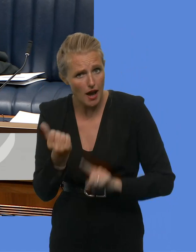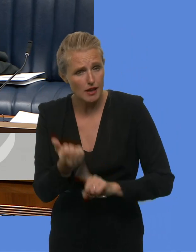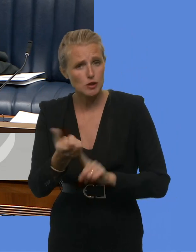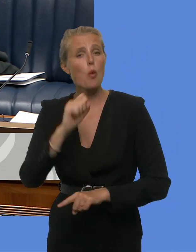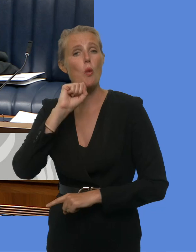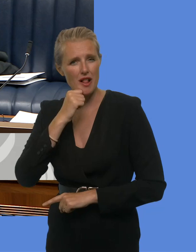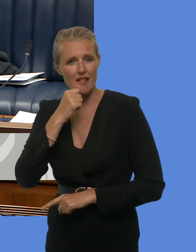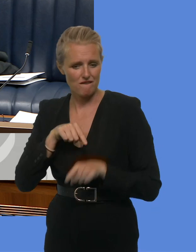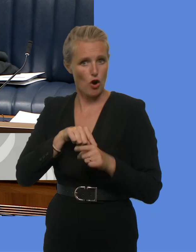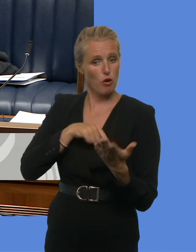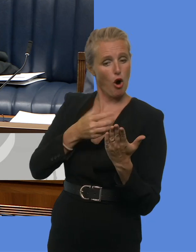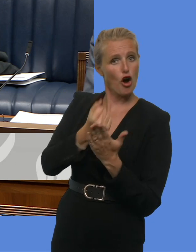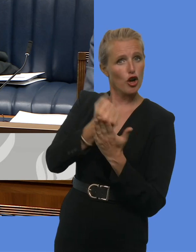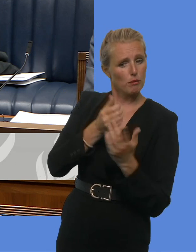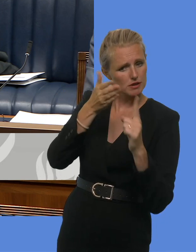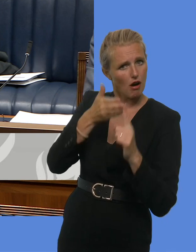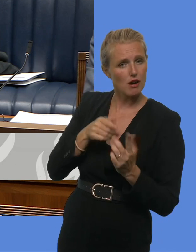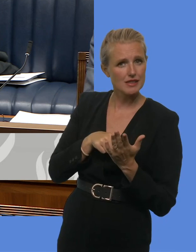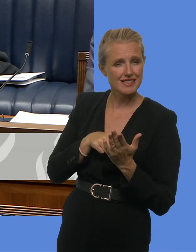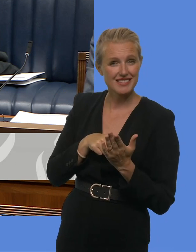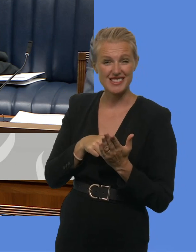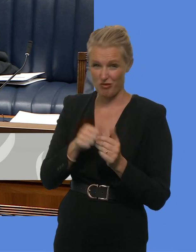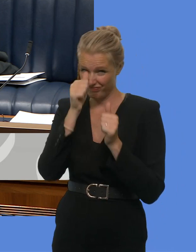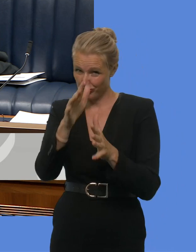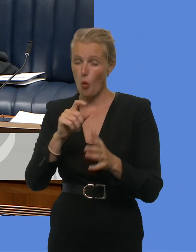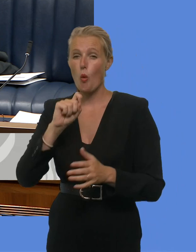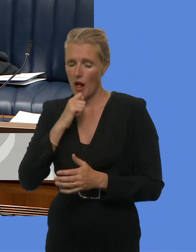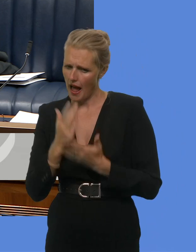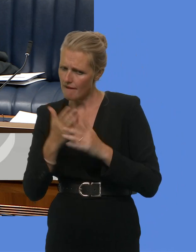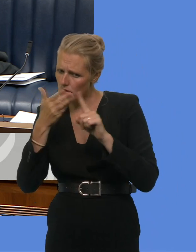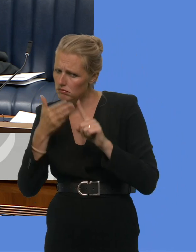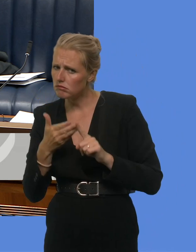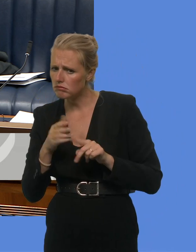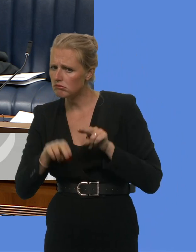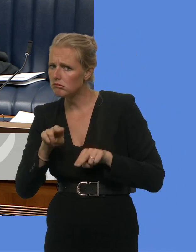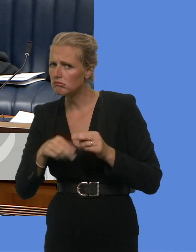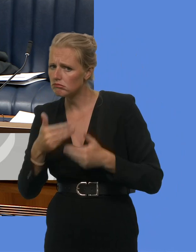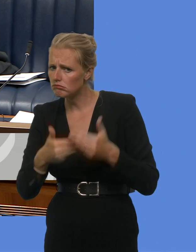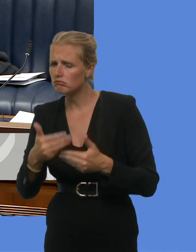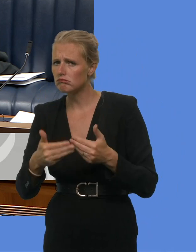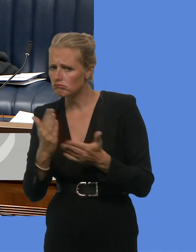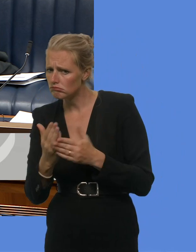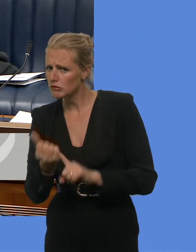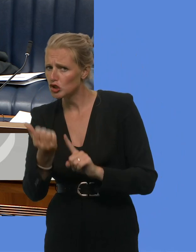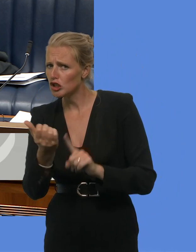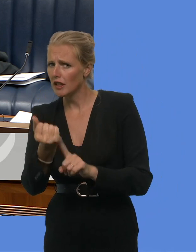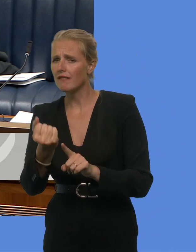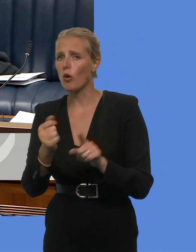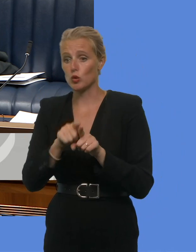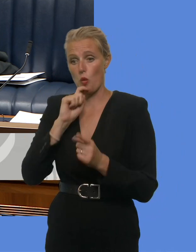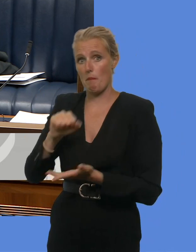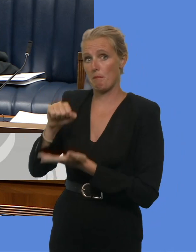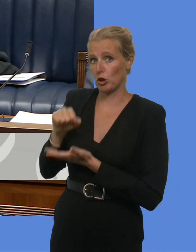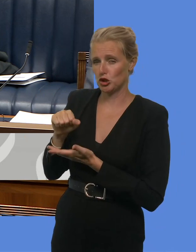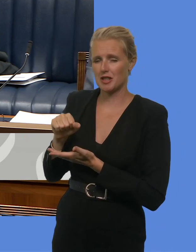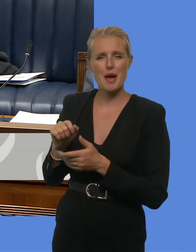So I can assure the member that there will be that monitoring, there will be that assessment of progress, and there will be a budget attached. But that